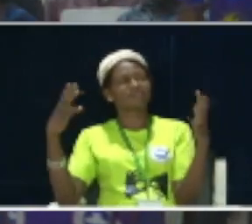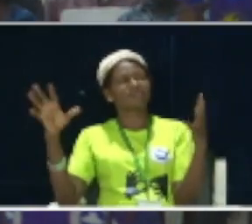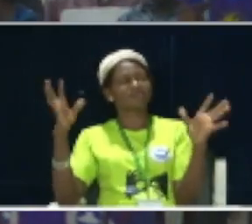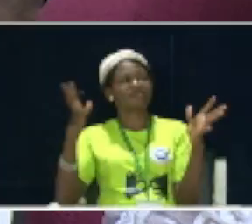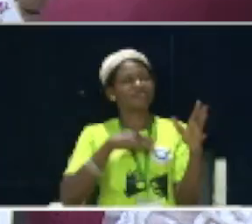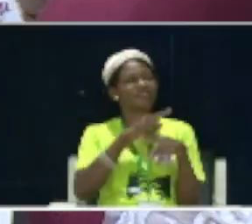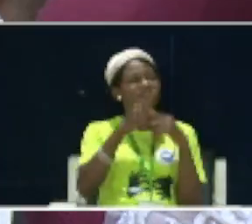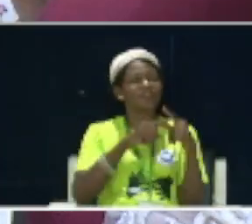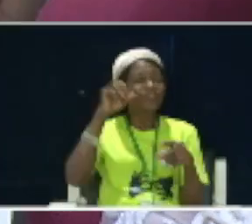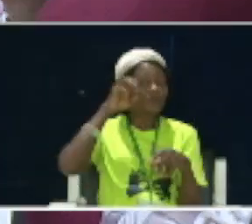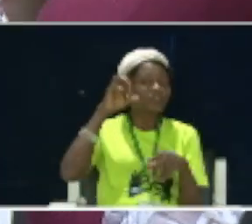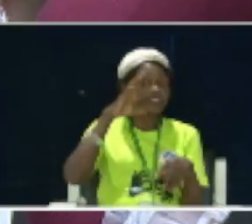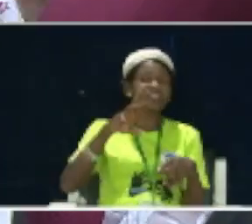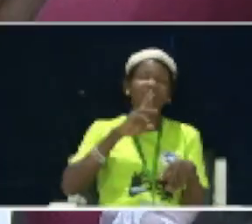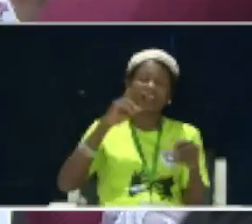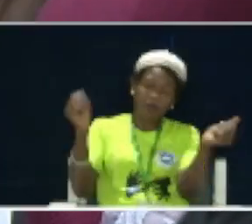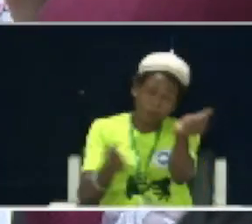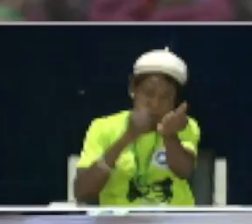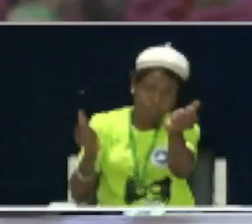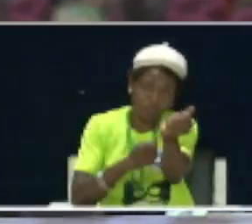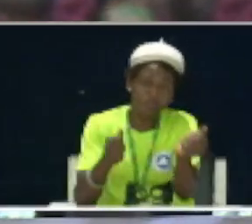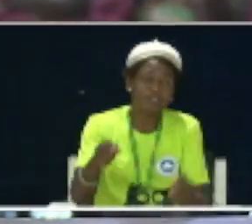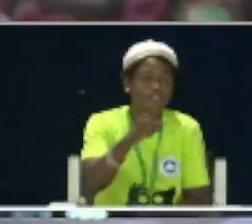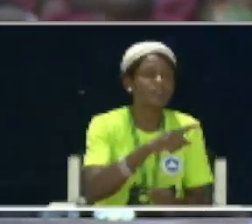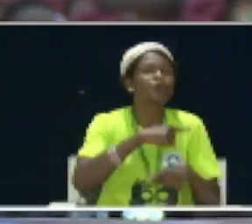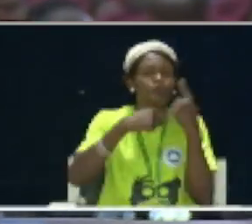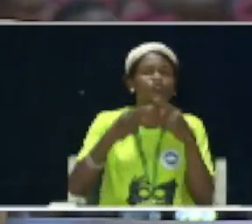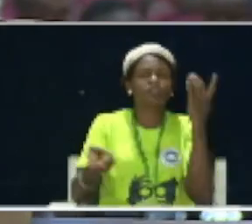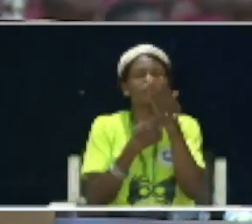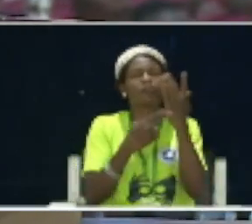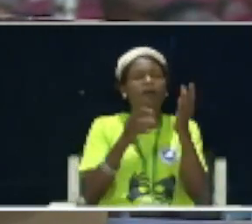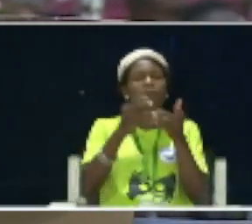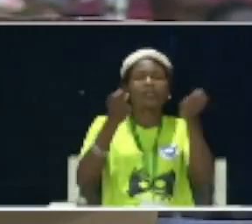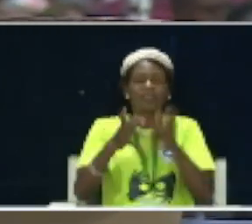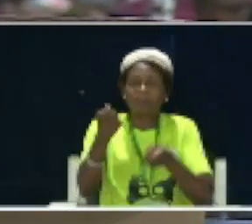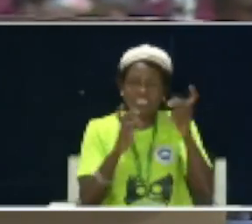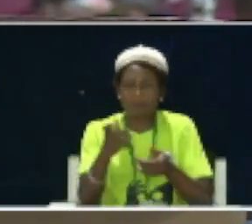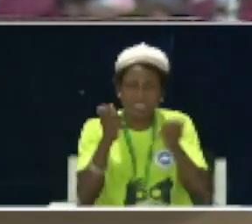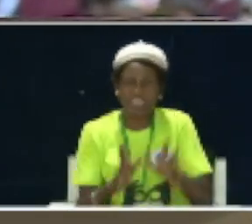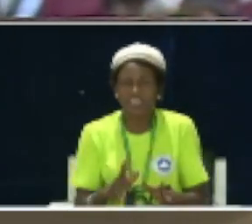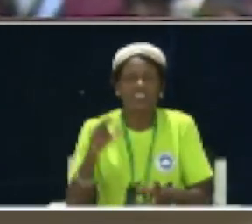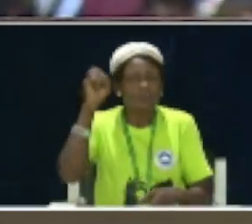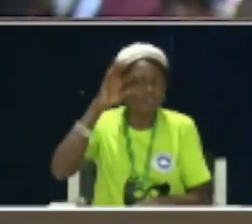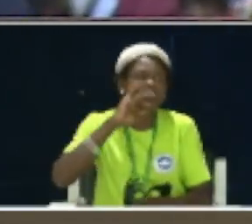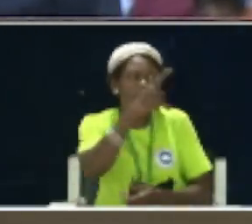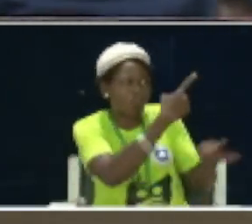And when witches are pursuing you, go to the bank manager. Manager, manager, manager, witches are